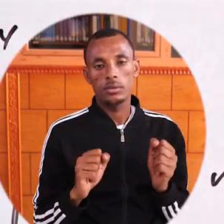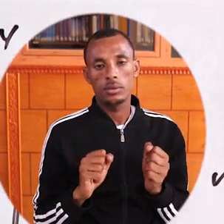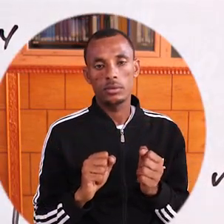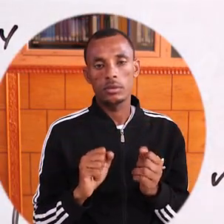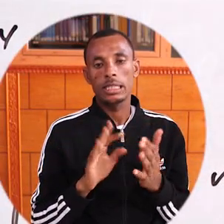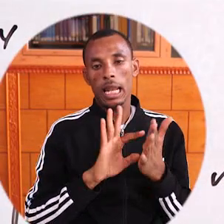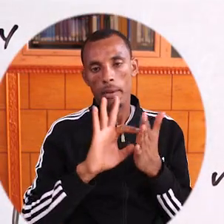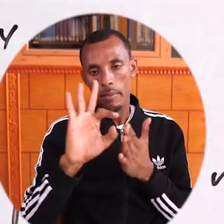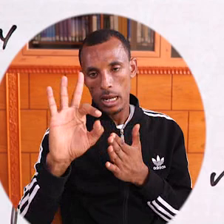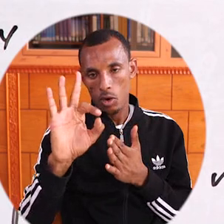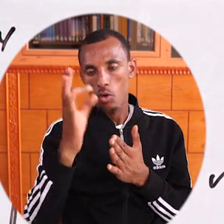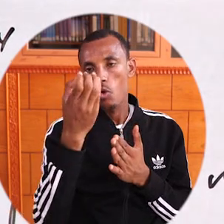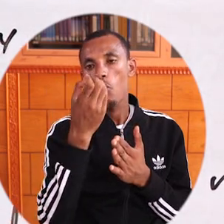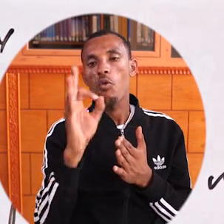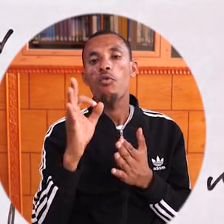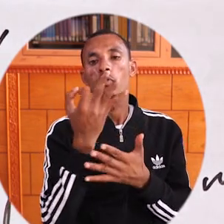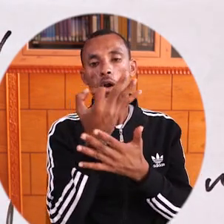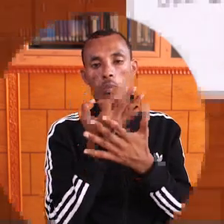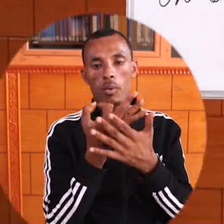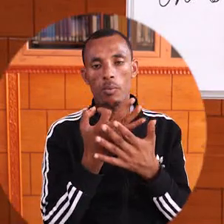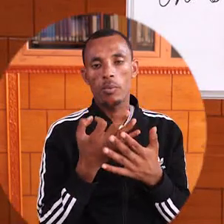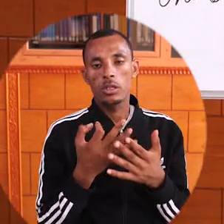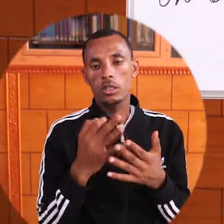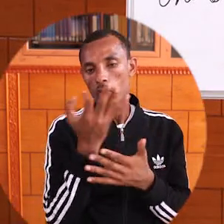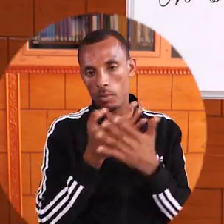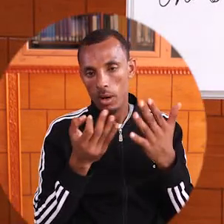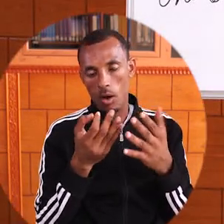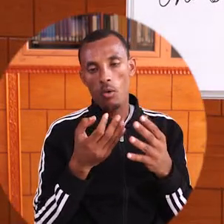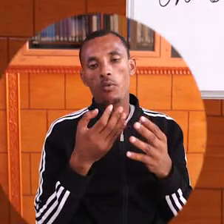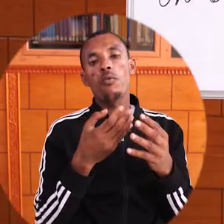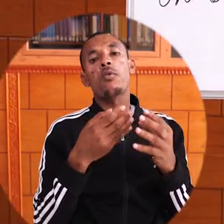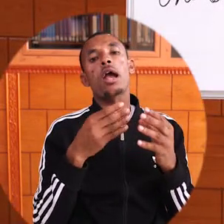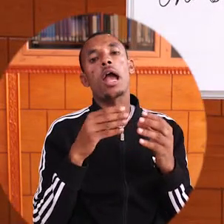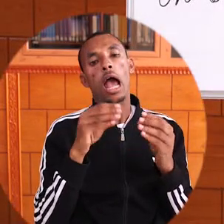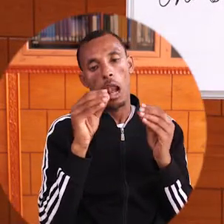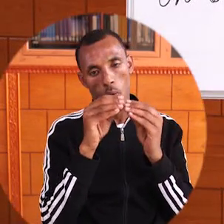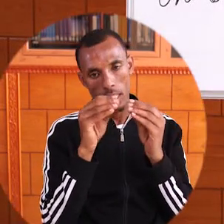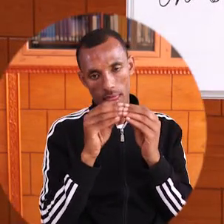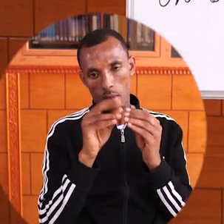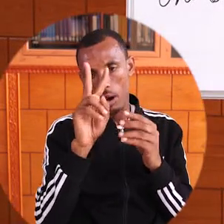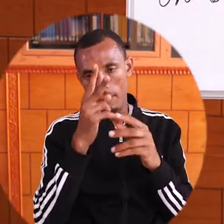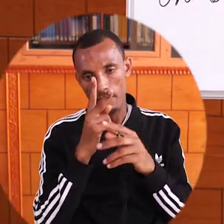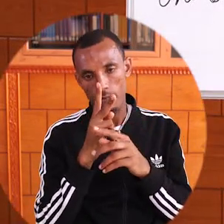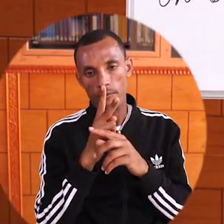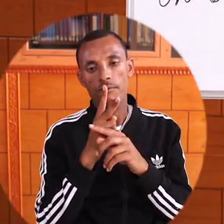the number of the formula of calculating of the diagonal from one vertex.